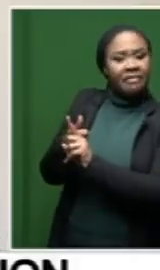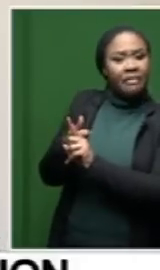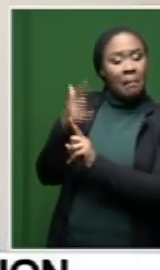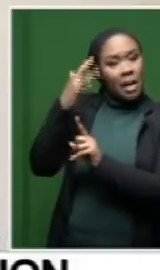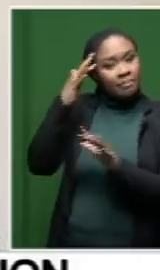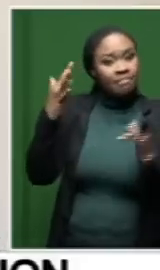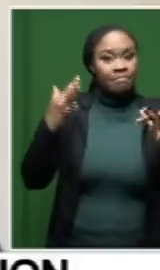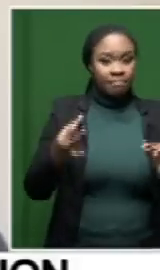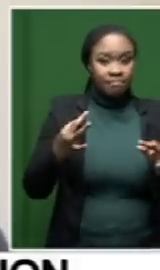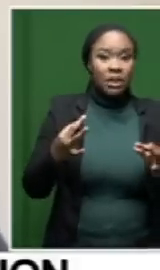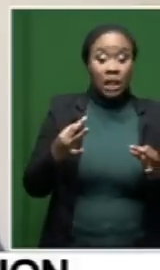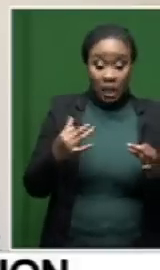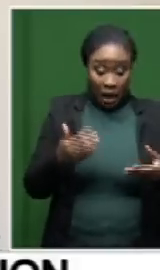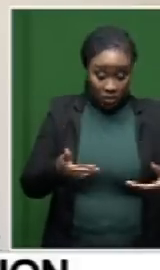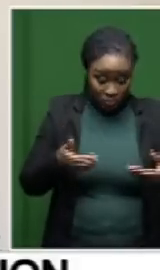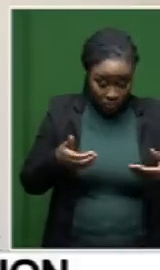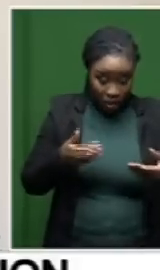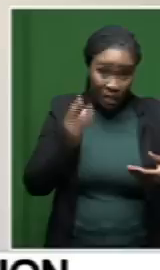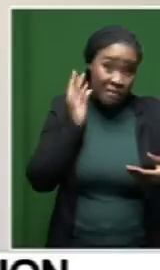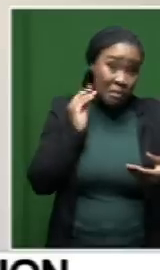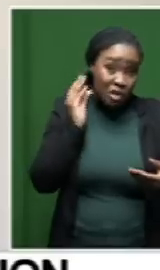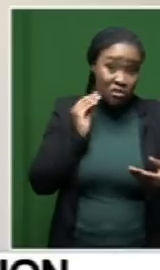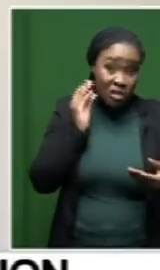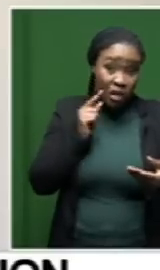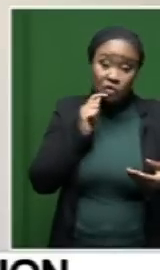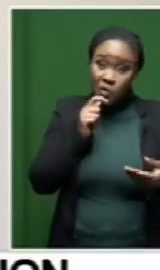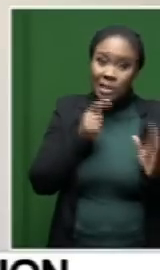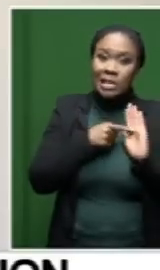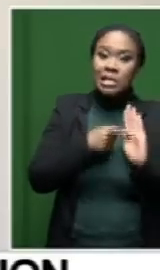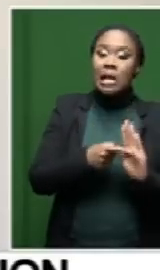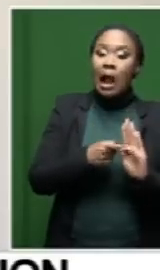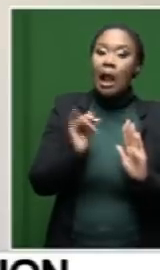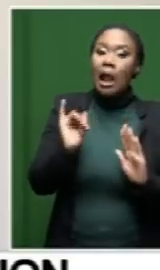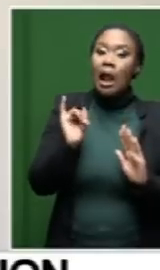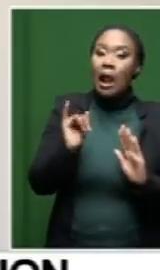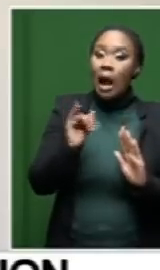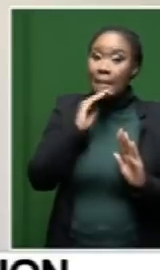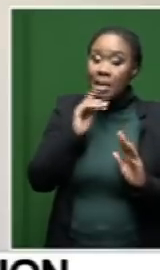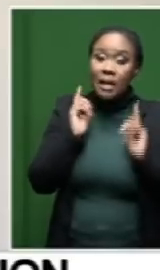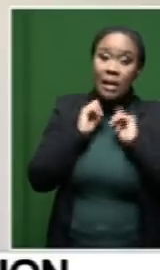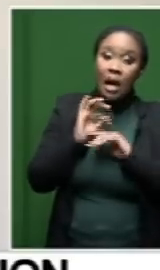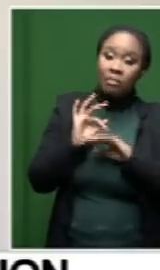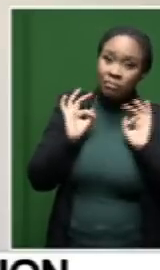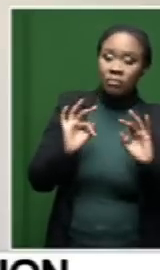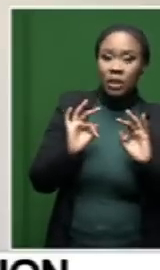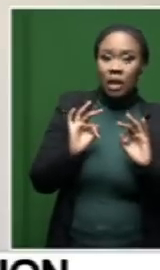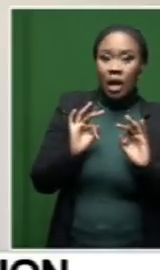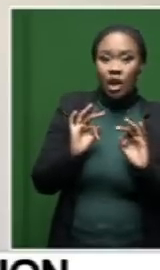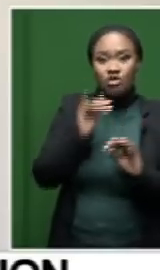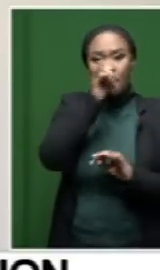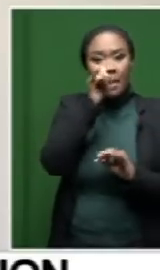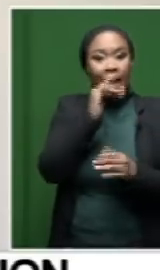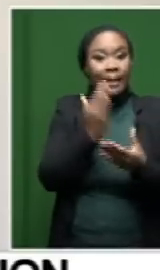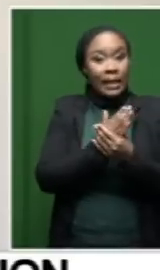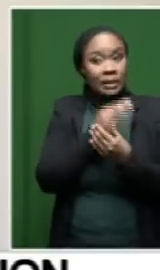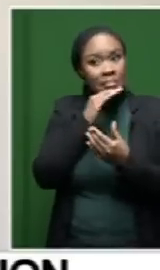or not the information that they have in their possession shows a prima facie, a criminal case that is prosecutable and